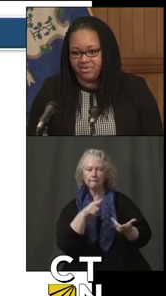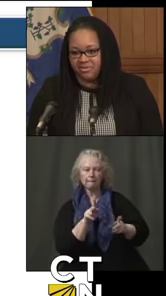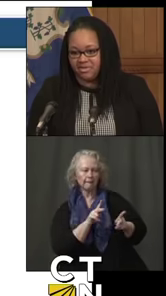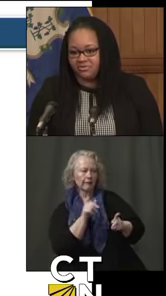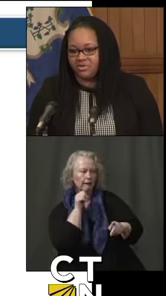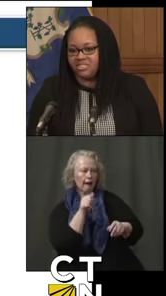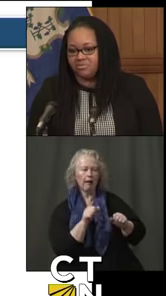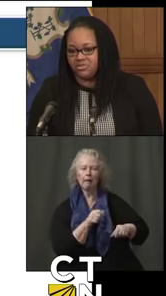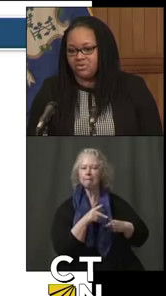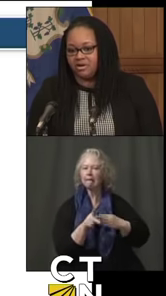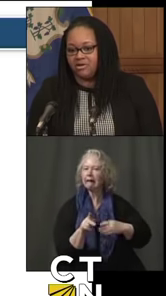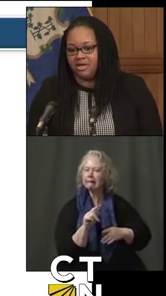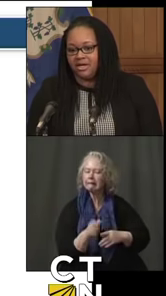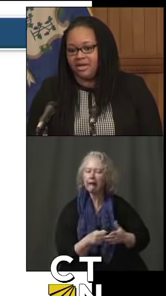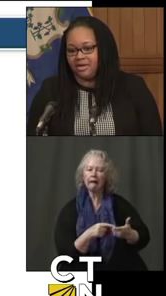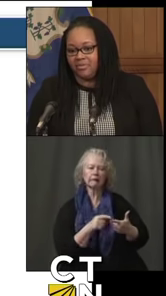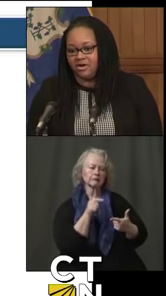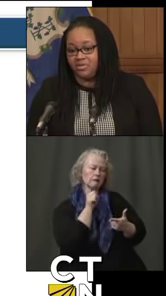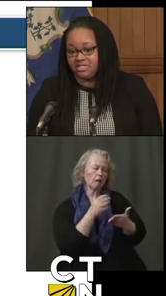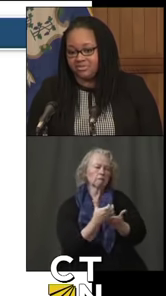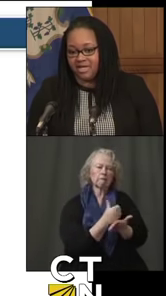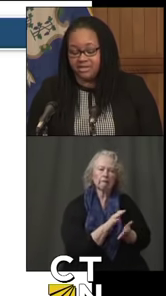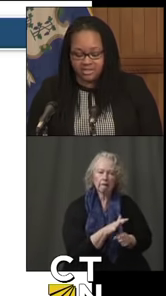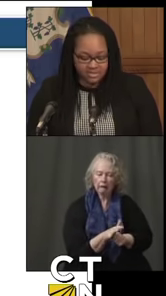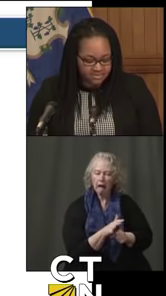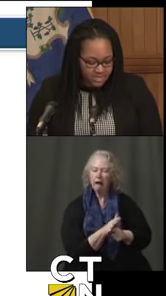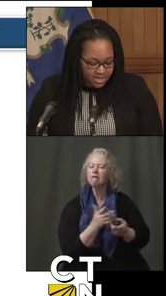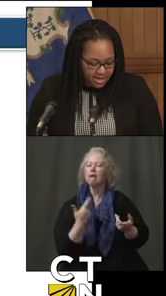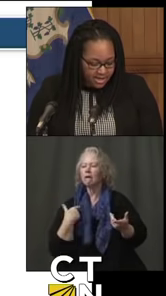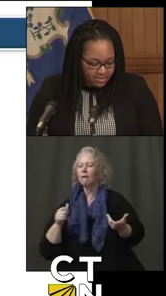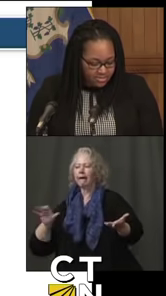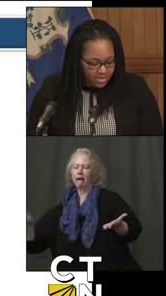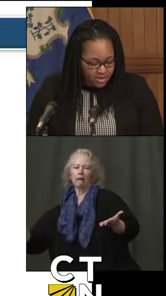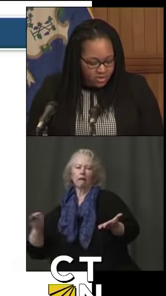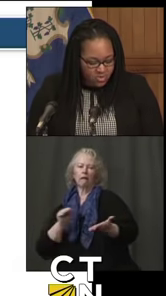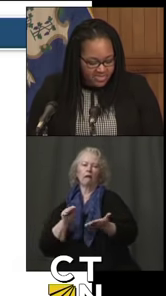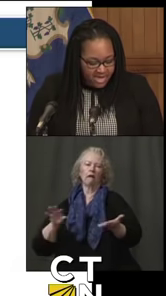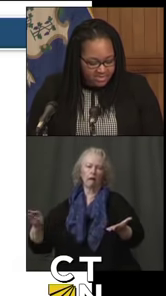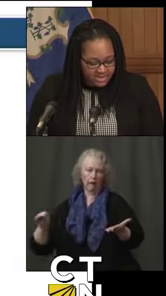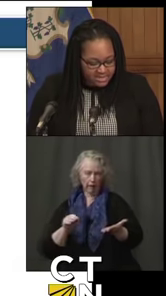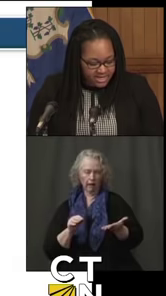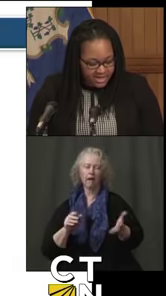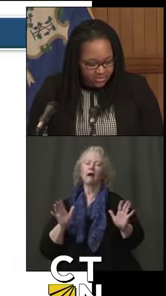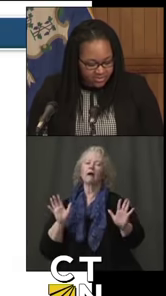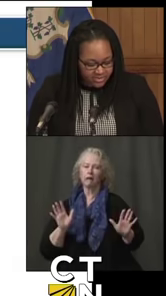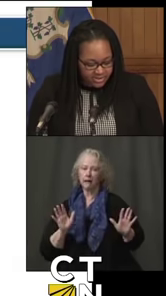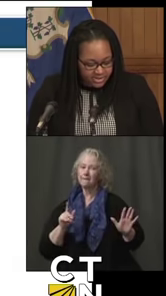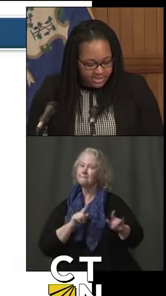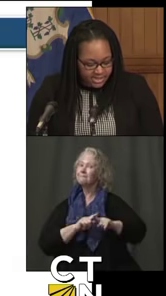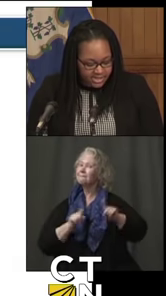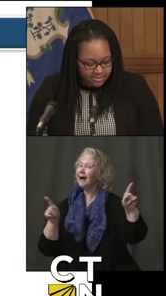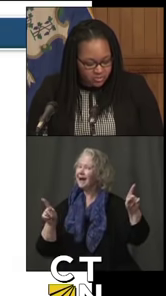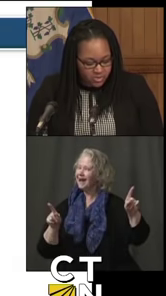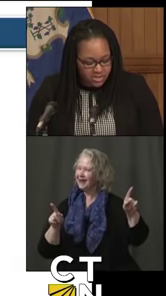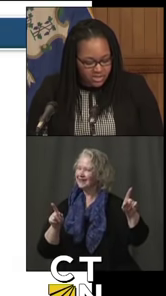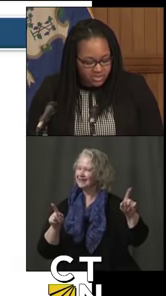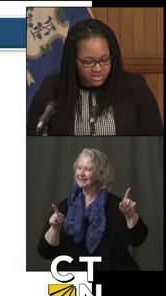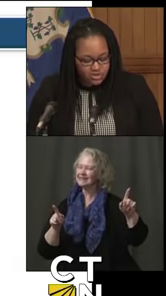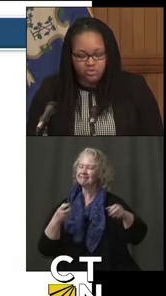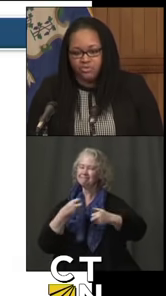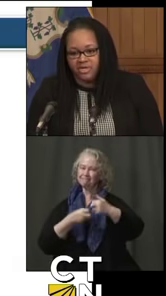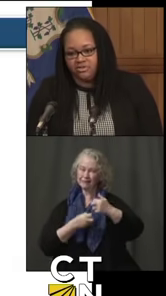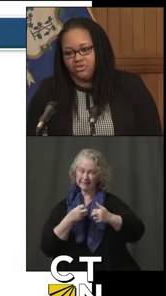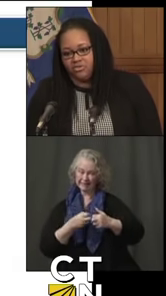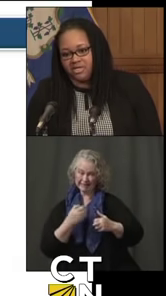expedited payments, for example, to our municipalities. With that being said, however, with